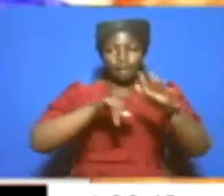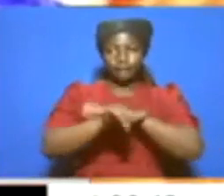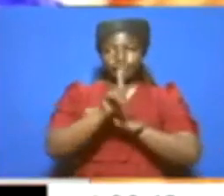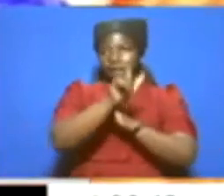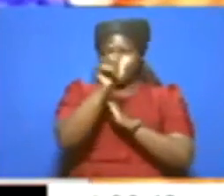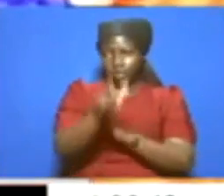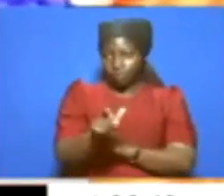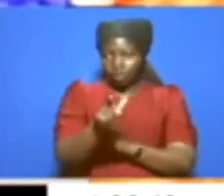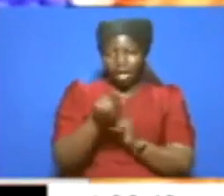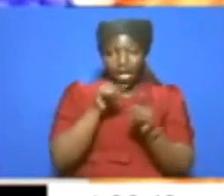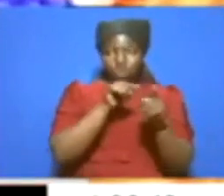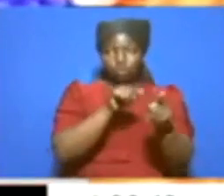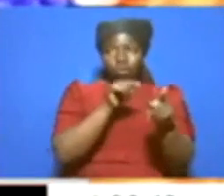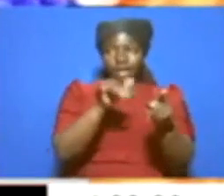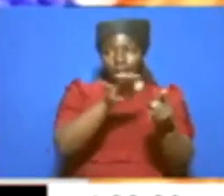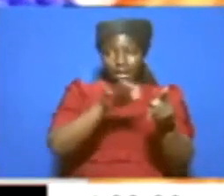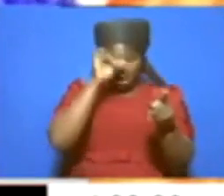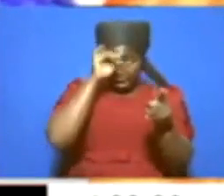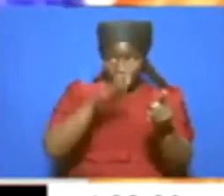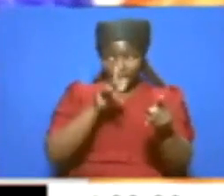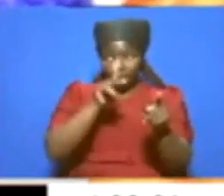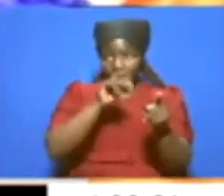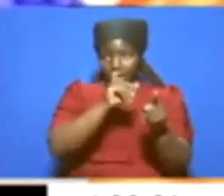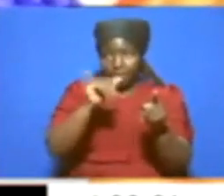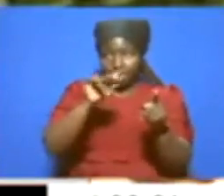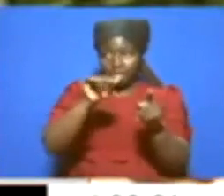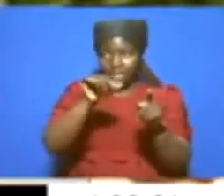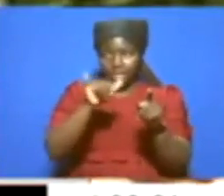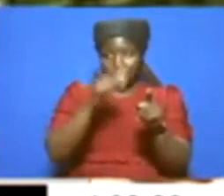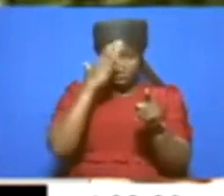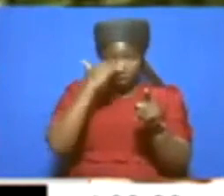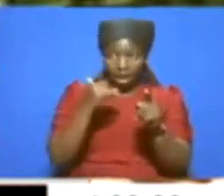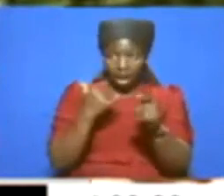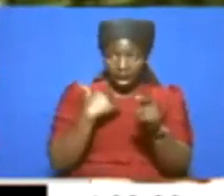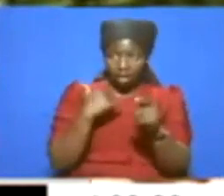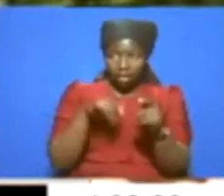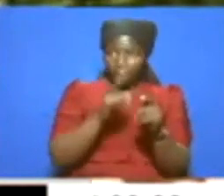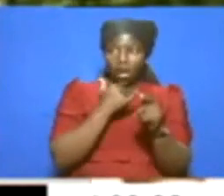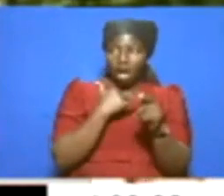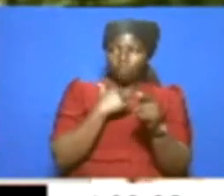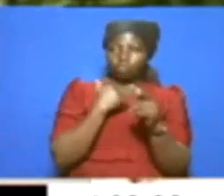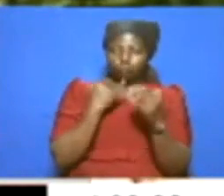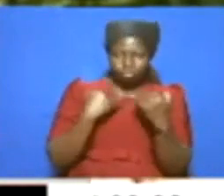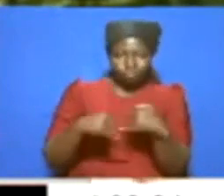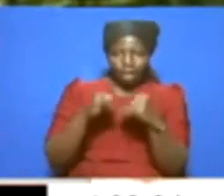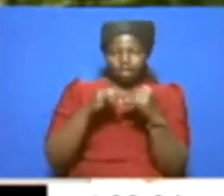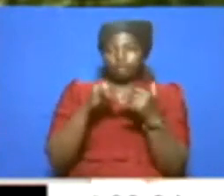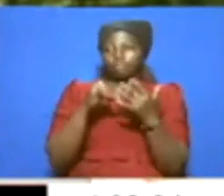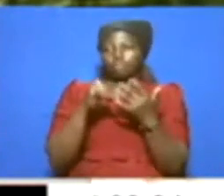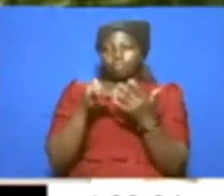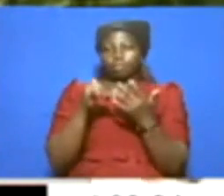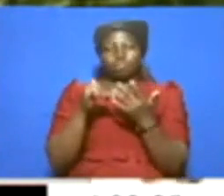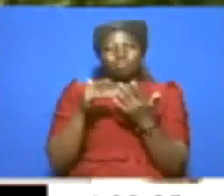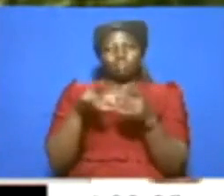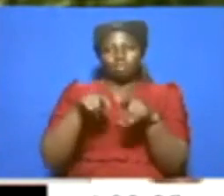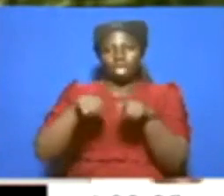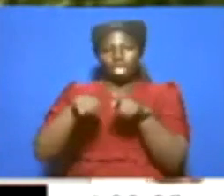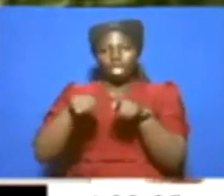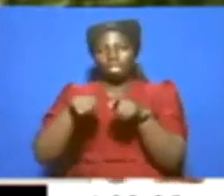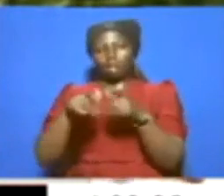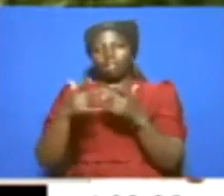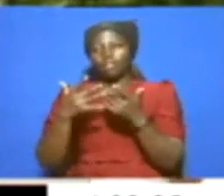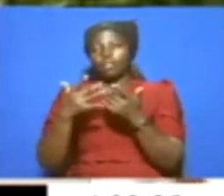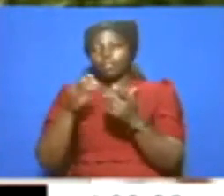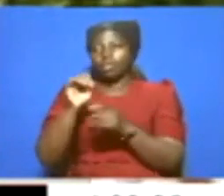Kingi for allegedly trying to destabilize ODM at the coastal region. Tunatafuta vyeo tufanye siasa yetu